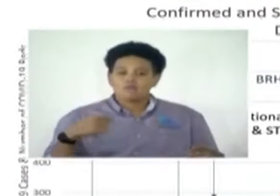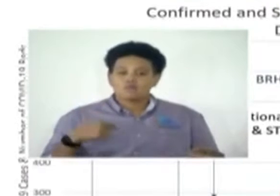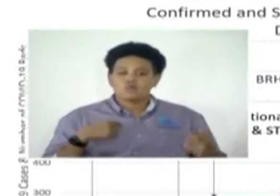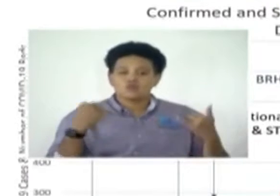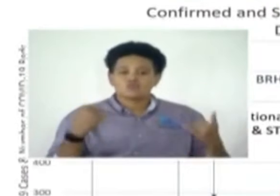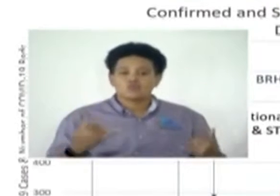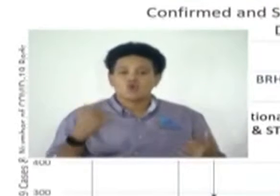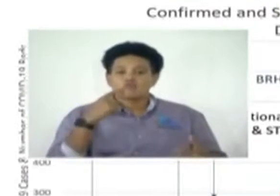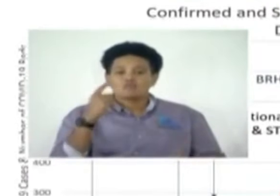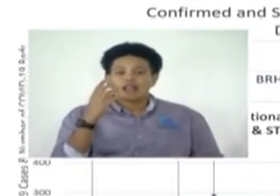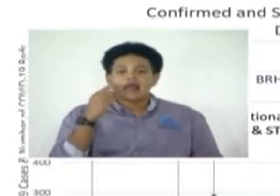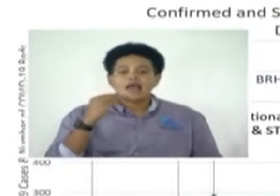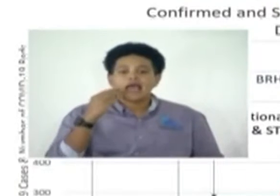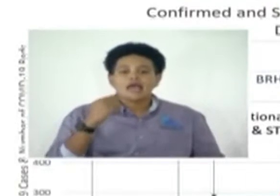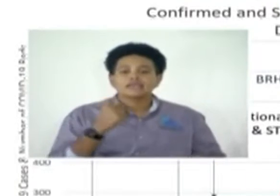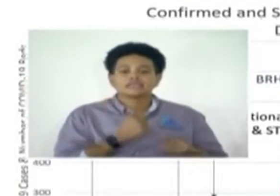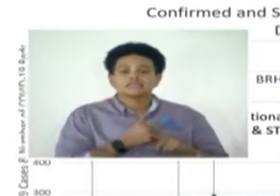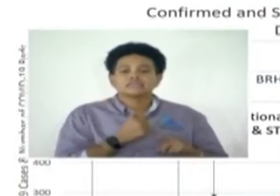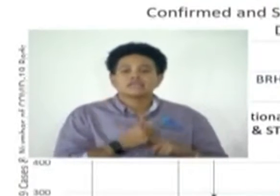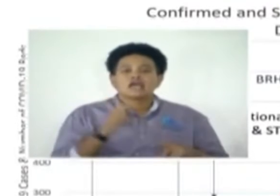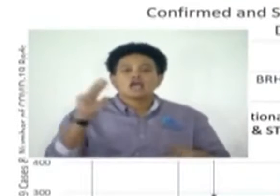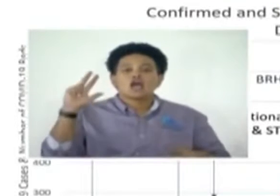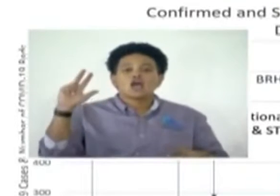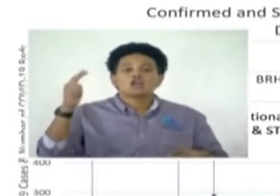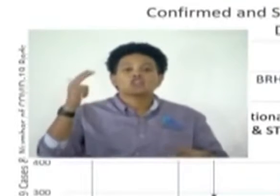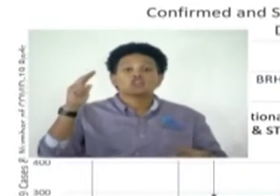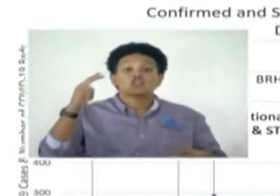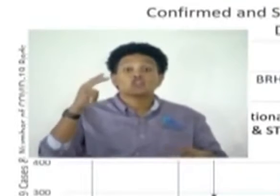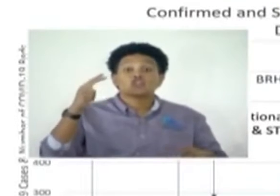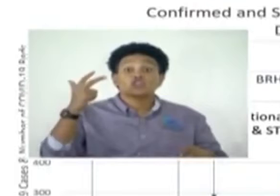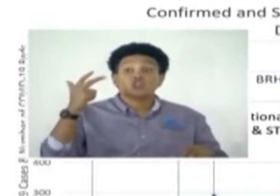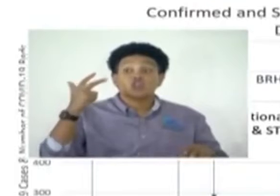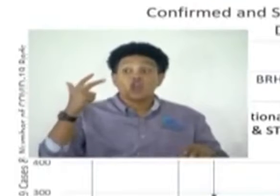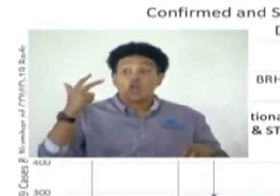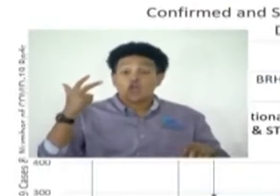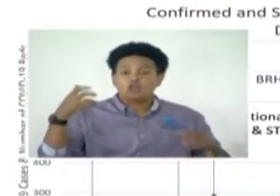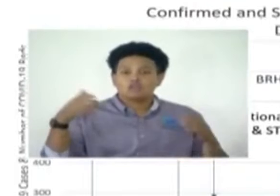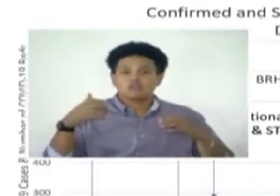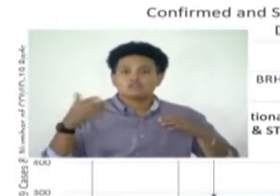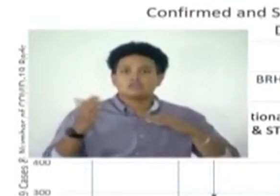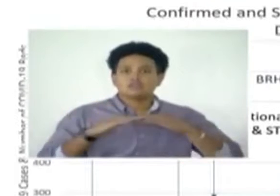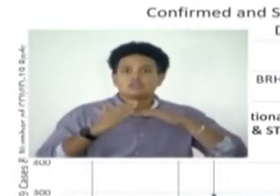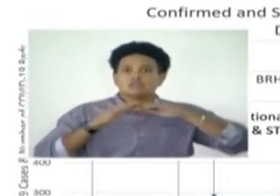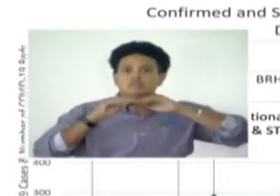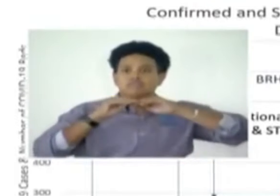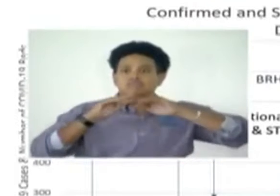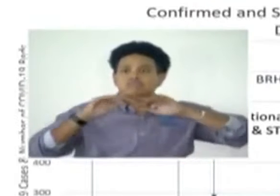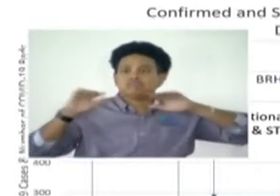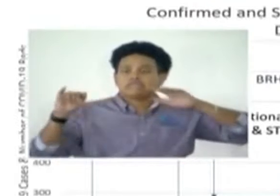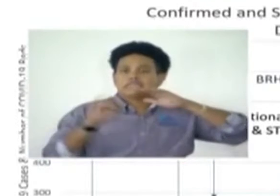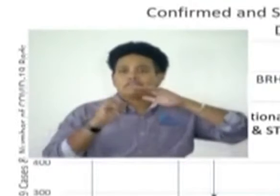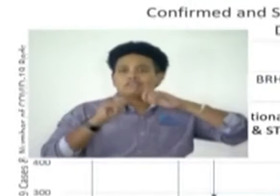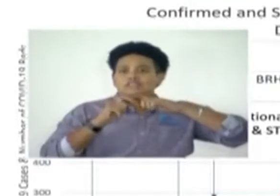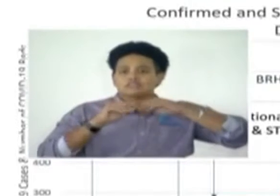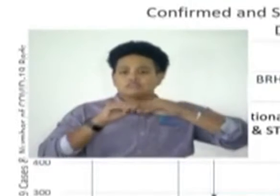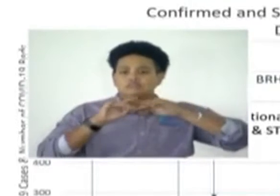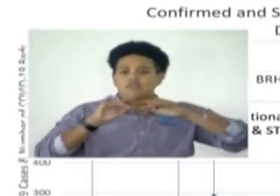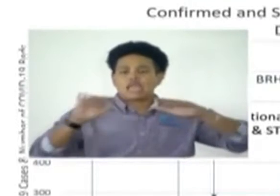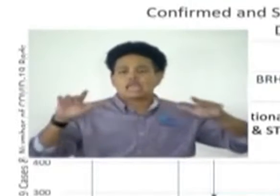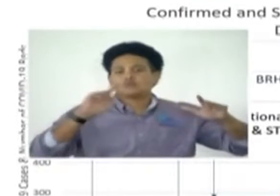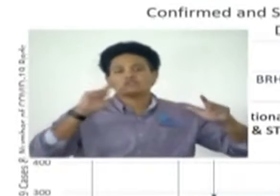experiencing a third wave of increasing infection spread. Which is much larger